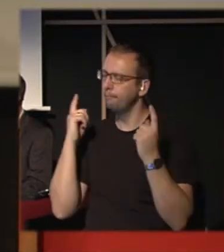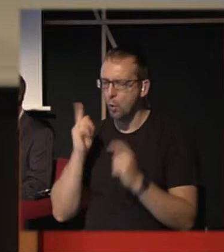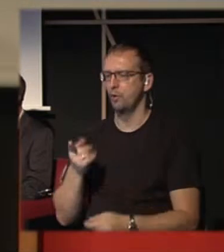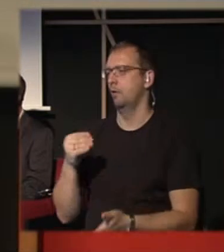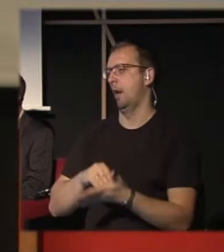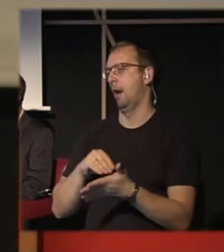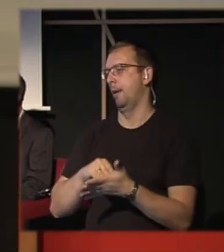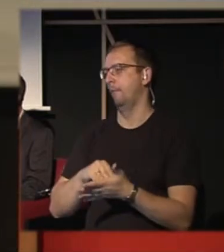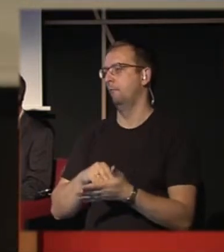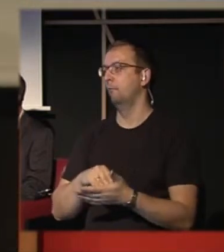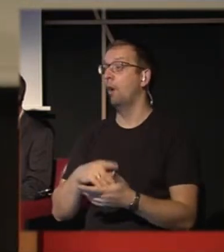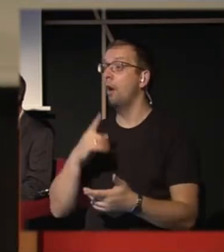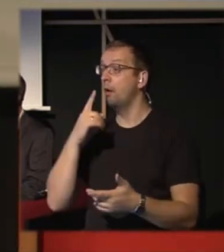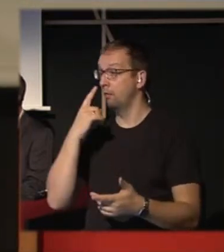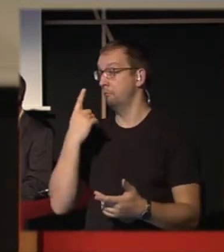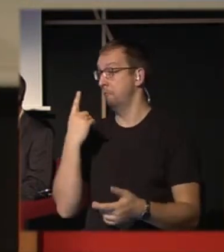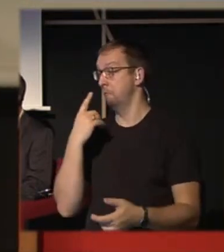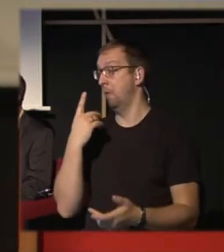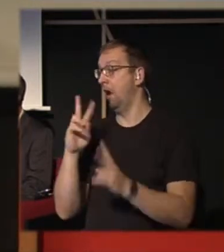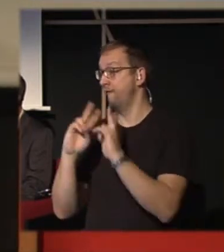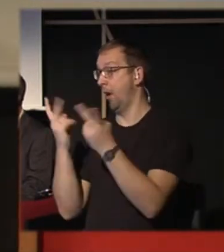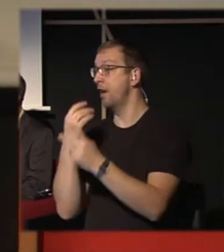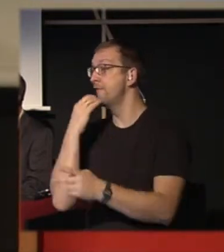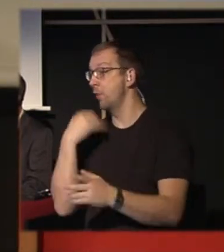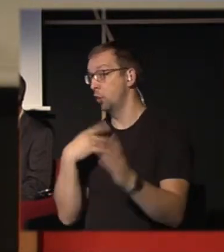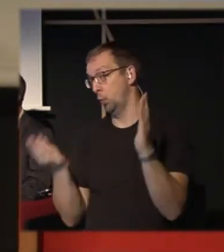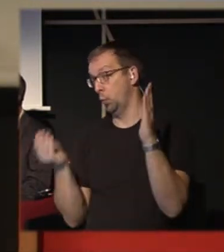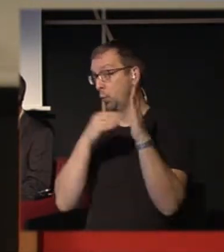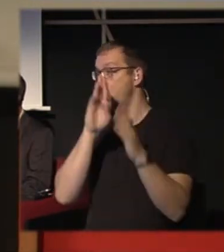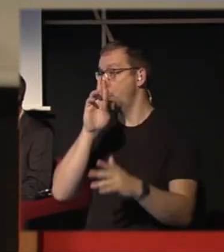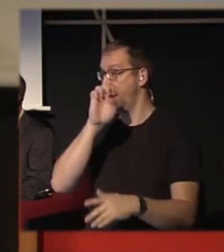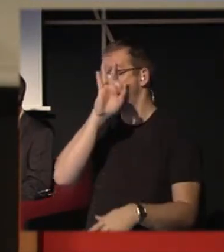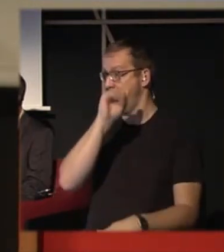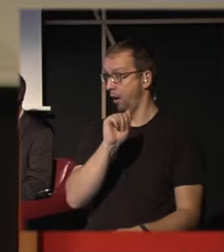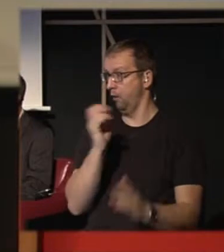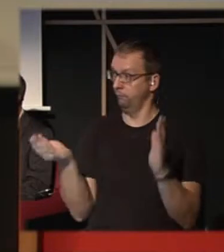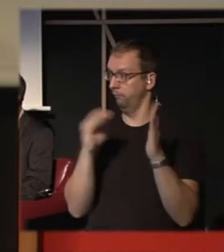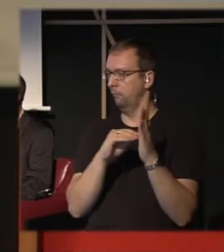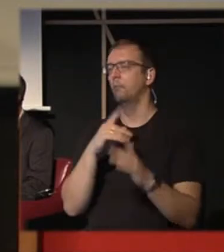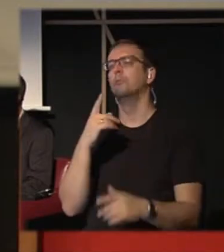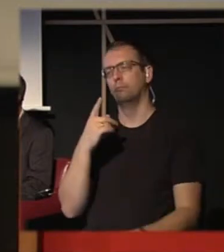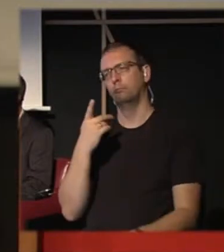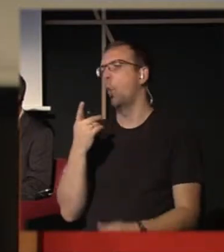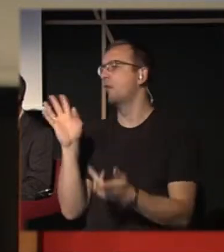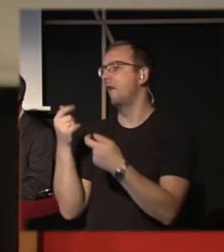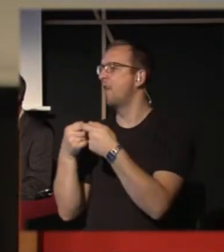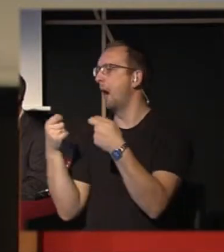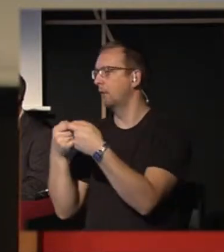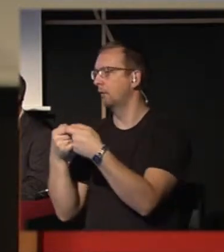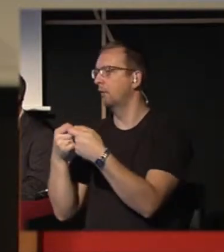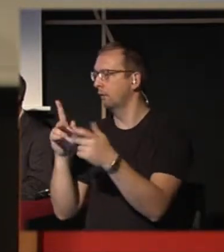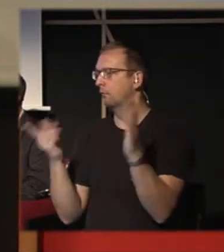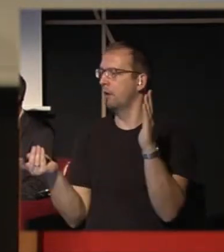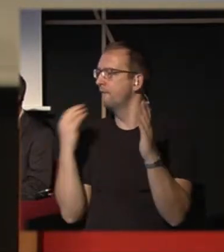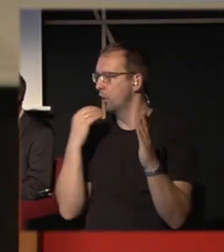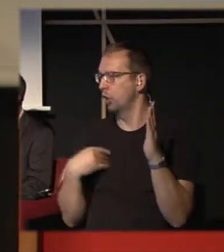includes Champions League, Europa League, Super Cup, and we've just added the UEFA Women's Champions League as well. And these criteria are